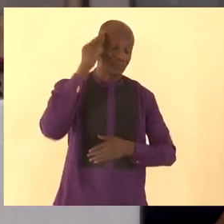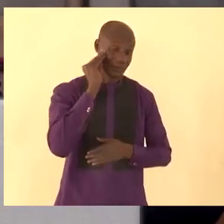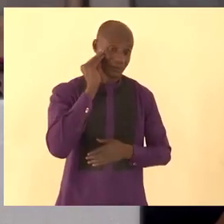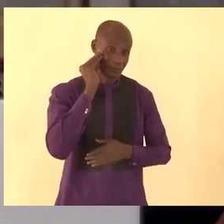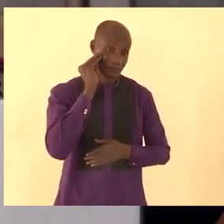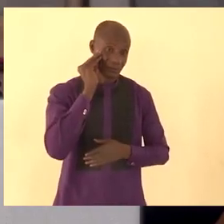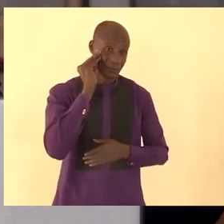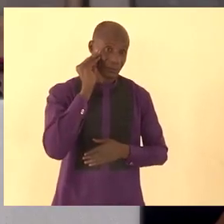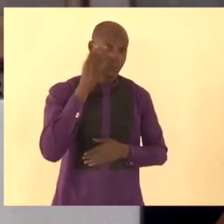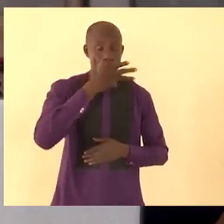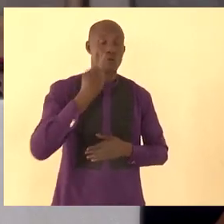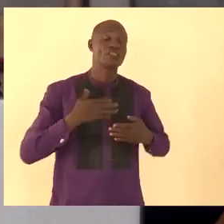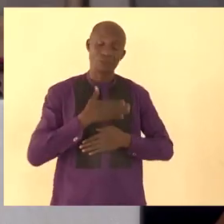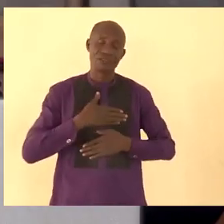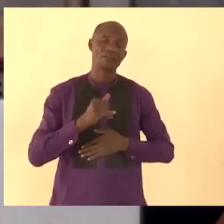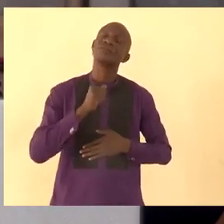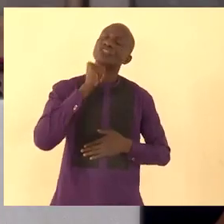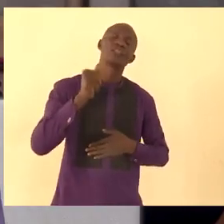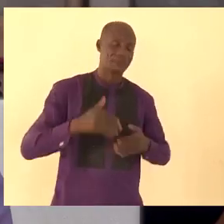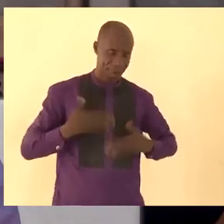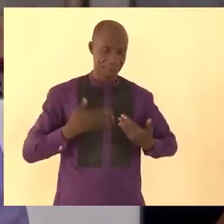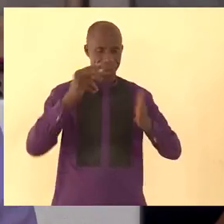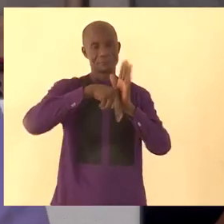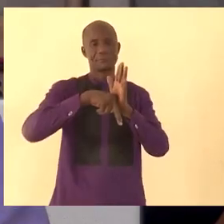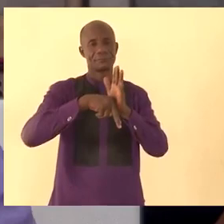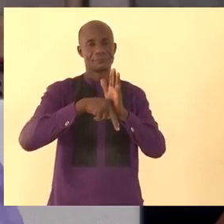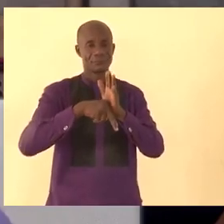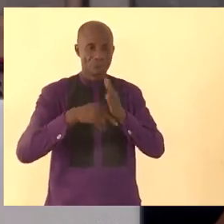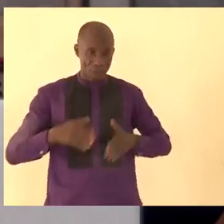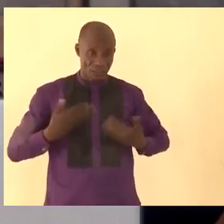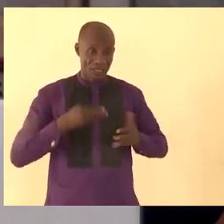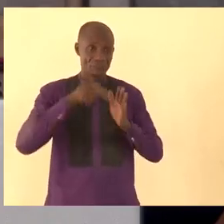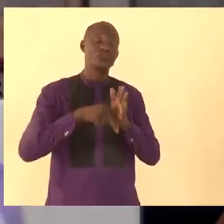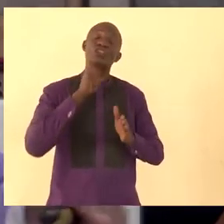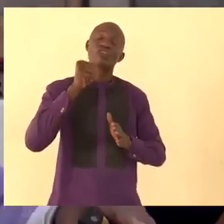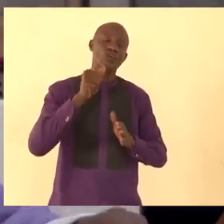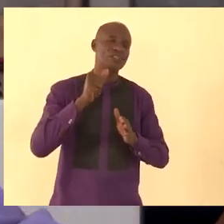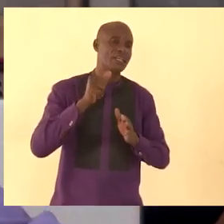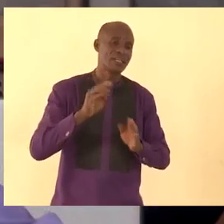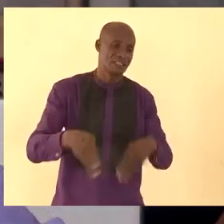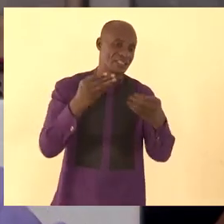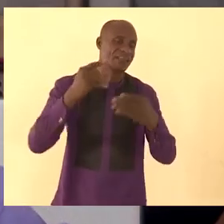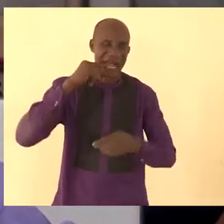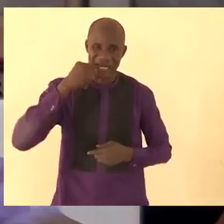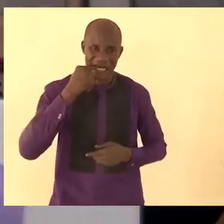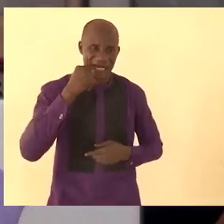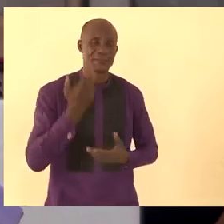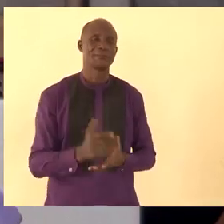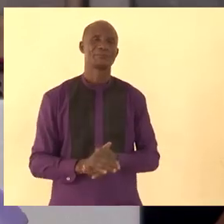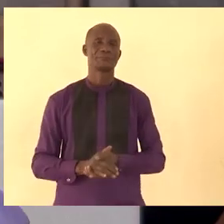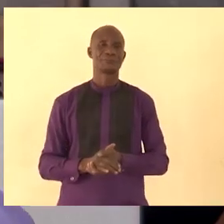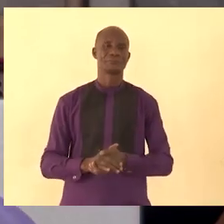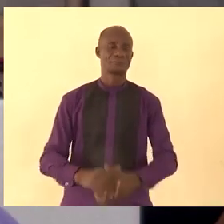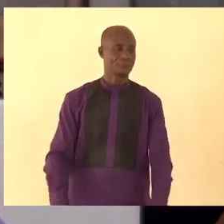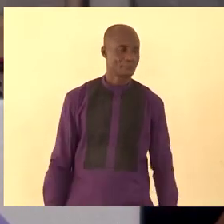was pleasure. It was not happiness. Happiness does not leave any regret. Can you say it to your